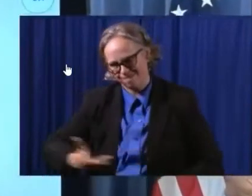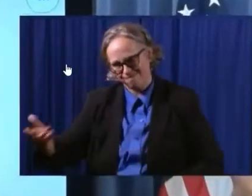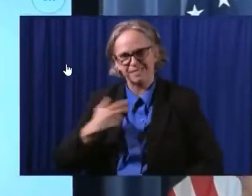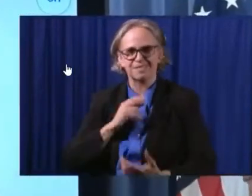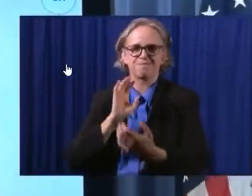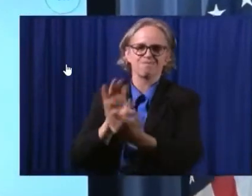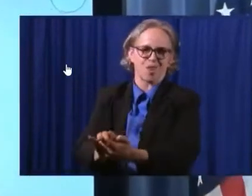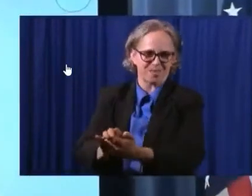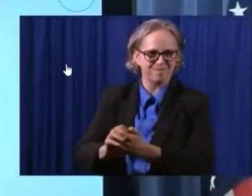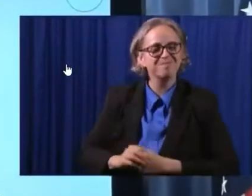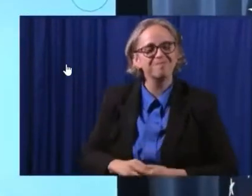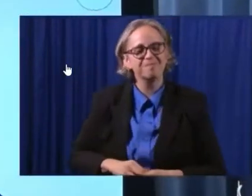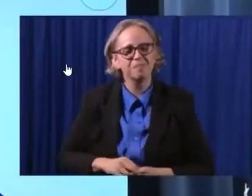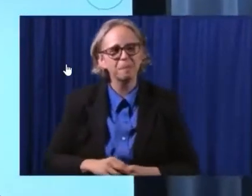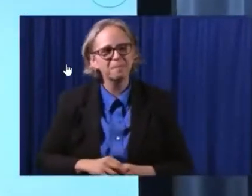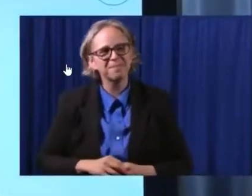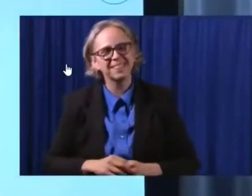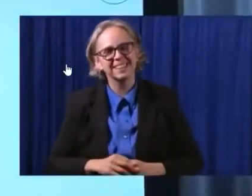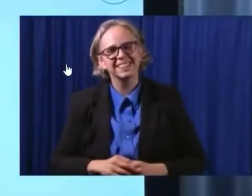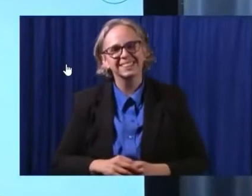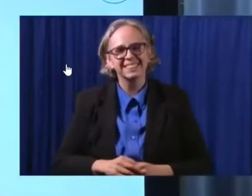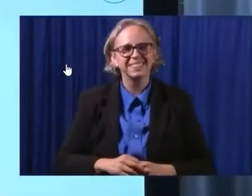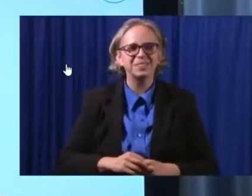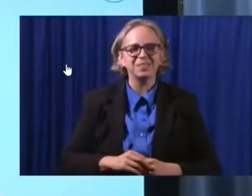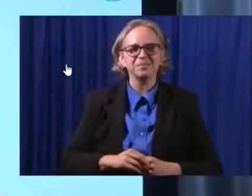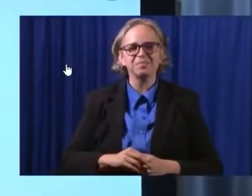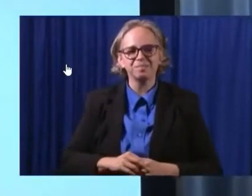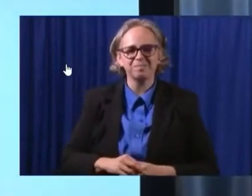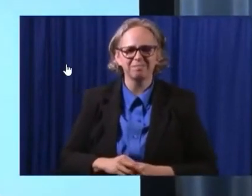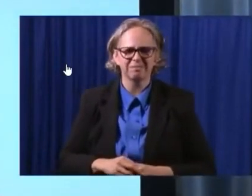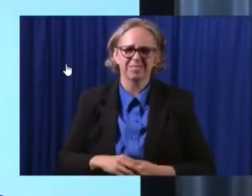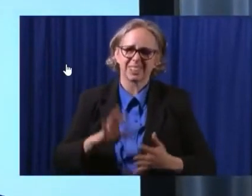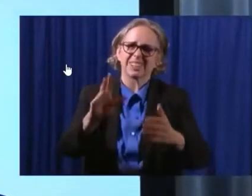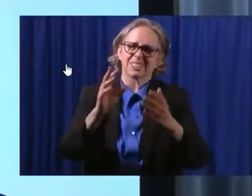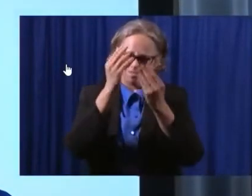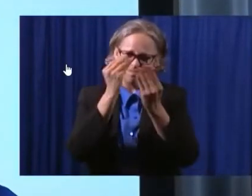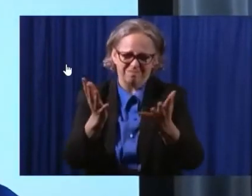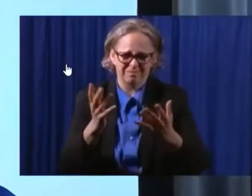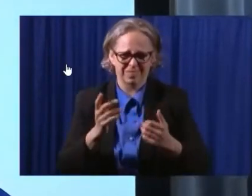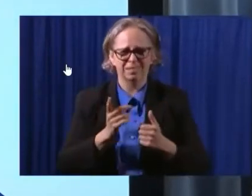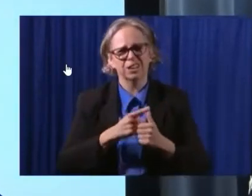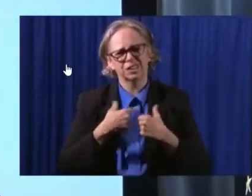here. I wanted to start by talking